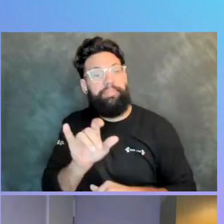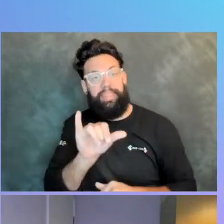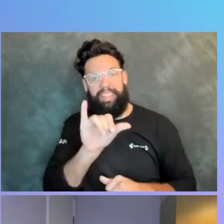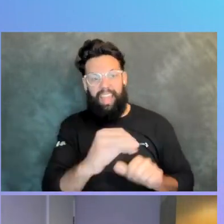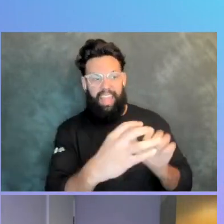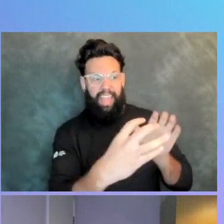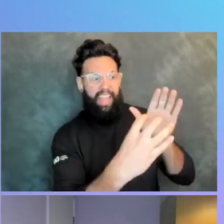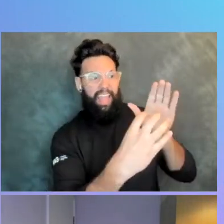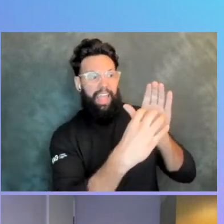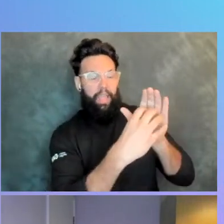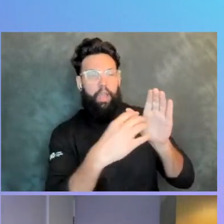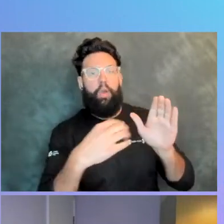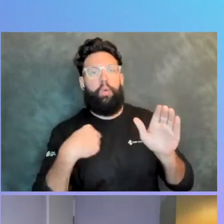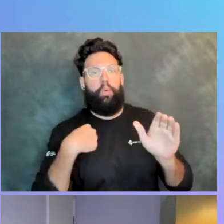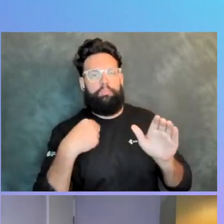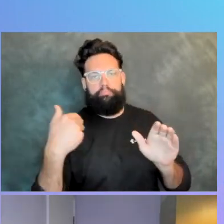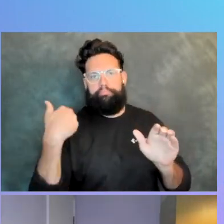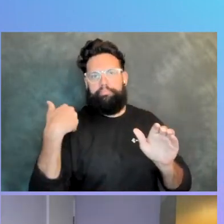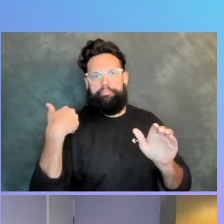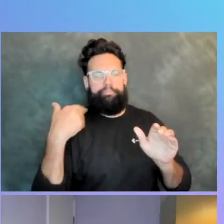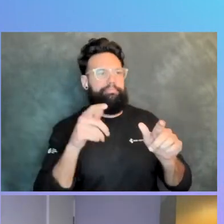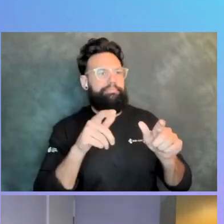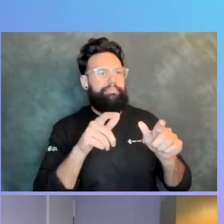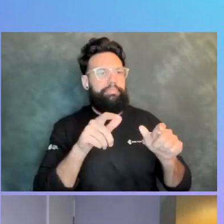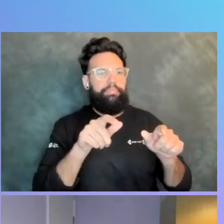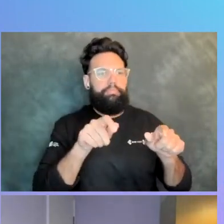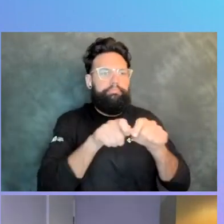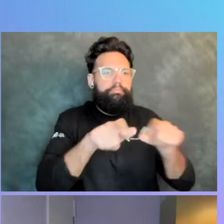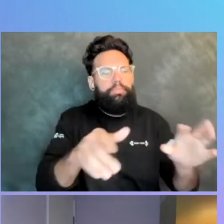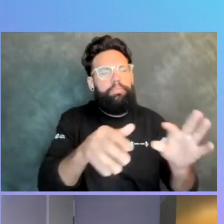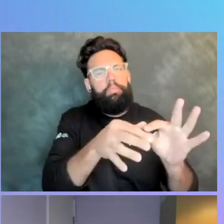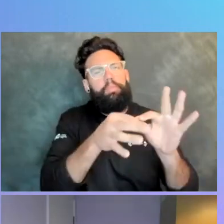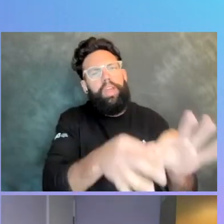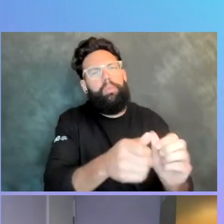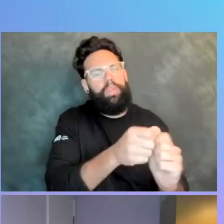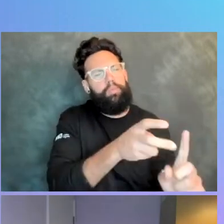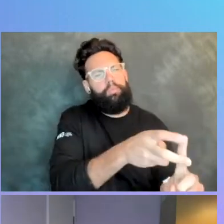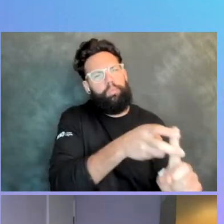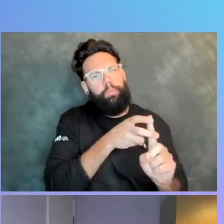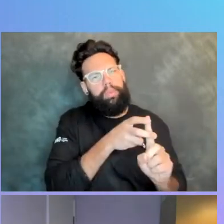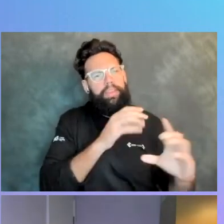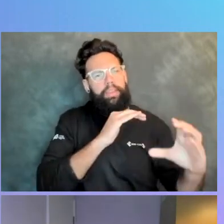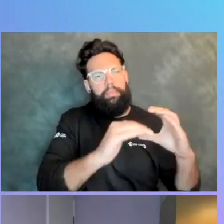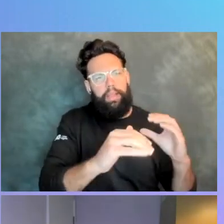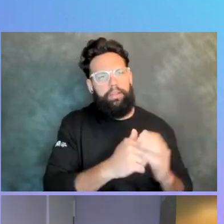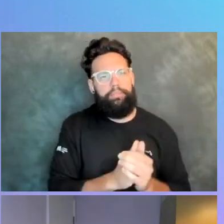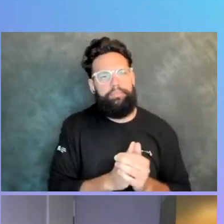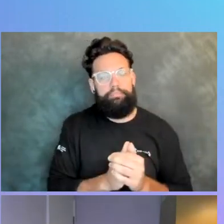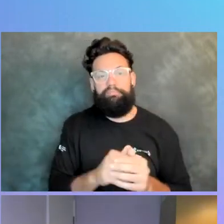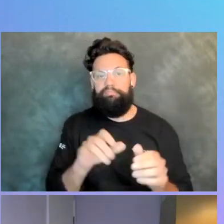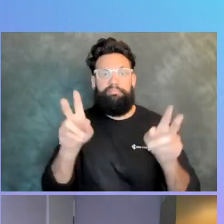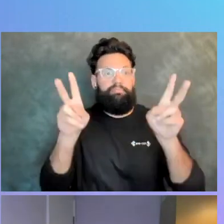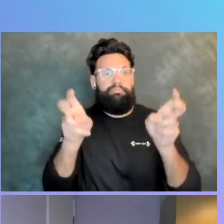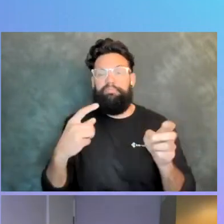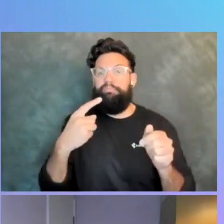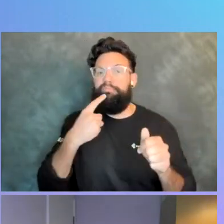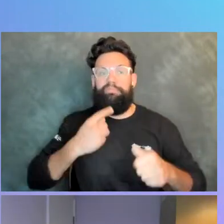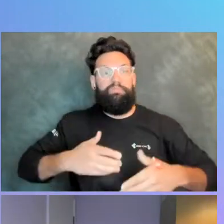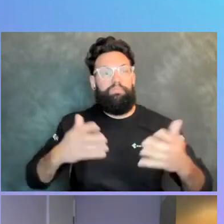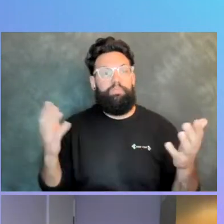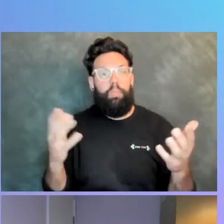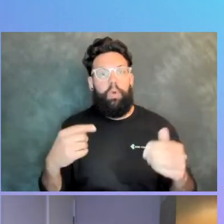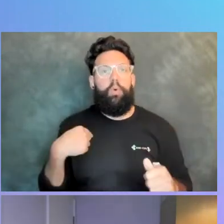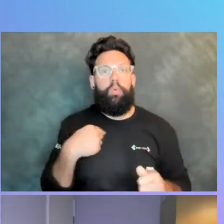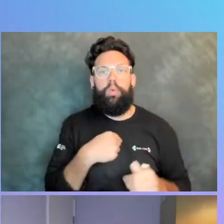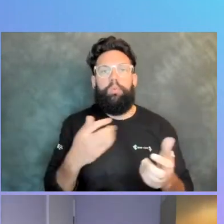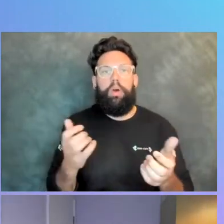a recruitment email, a research recruitment email. So this was previously, we're looking to speak with our